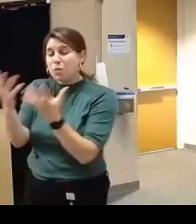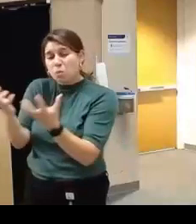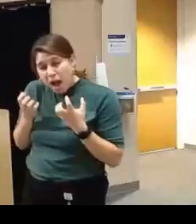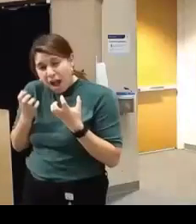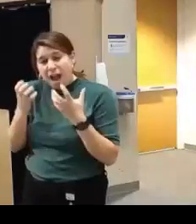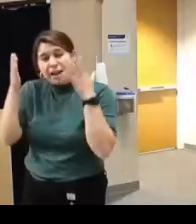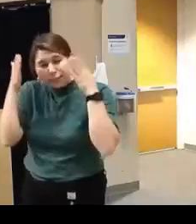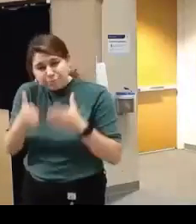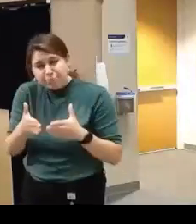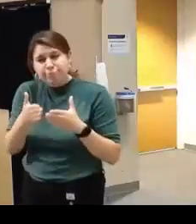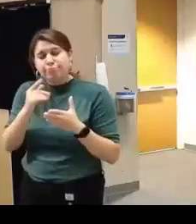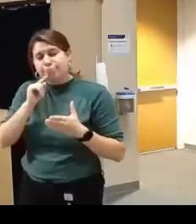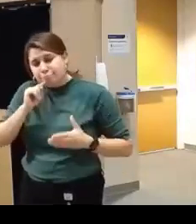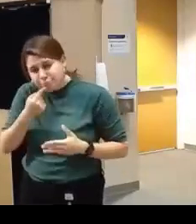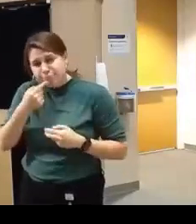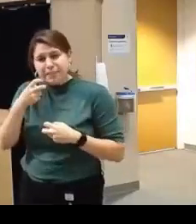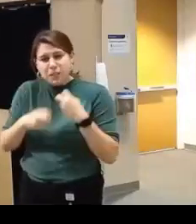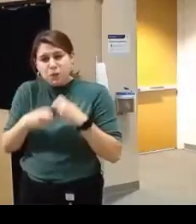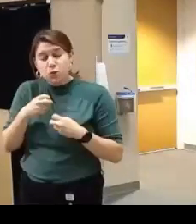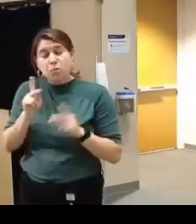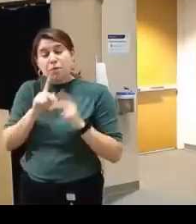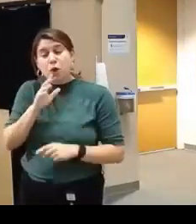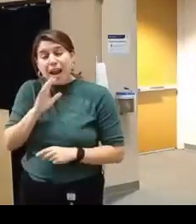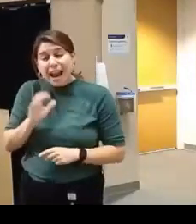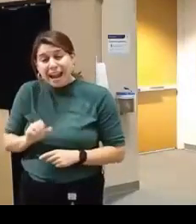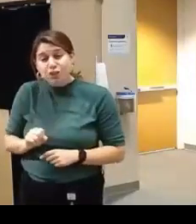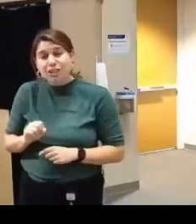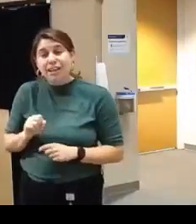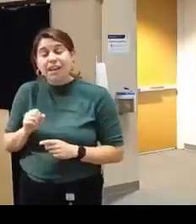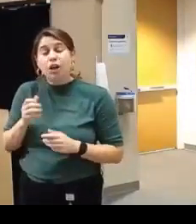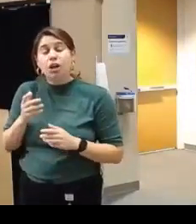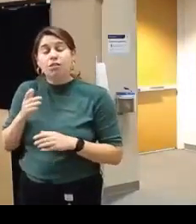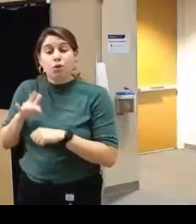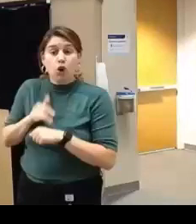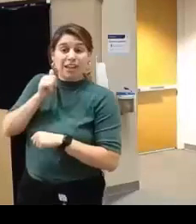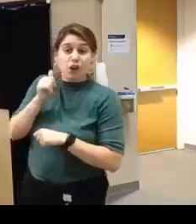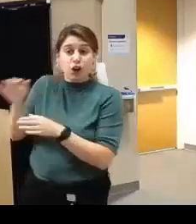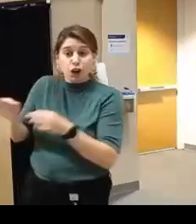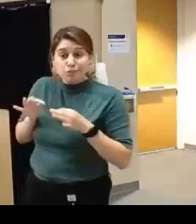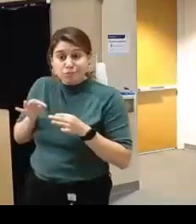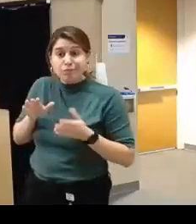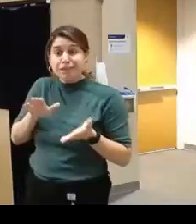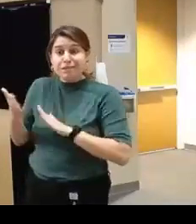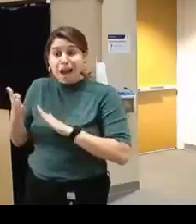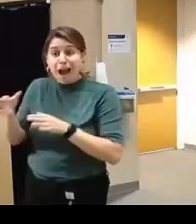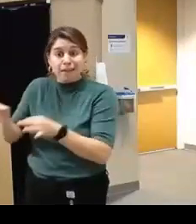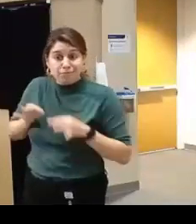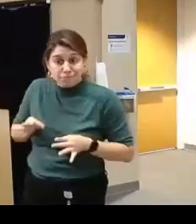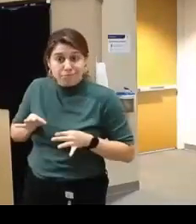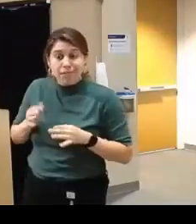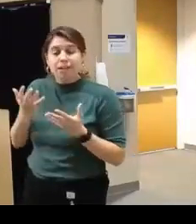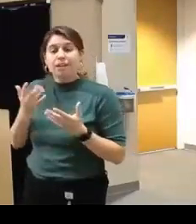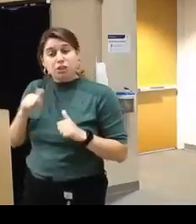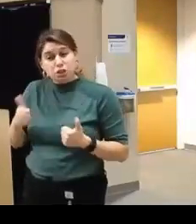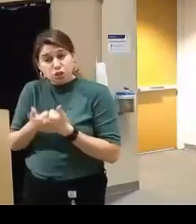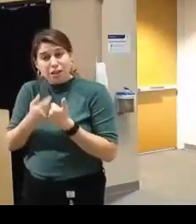want to think about a pressing issue, which is that they're aging at an earlier rate, they're dying earlier, and it's a challenge